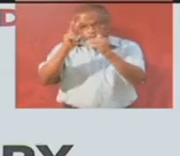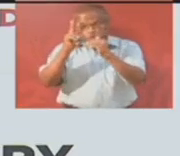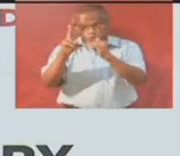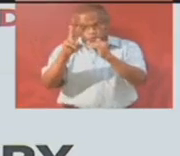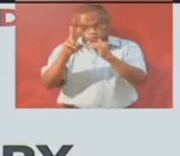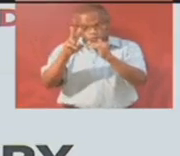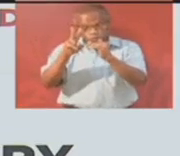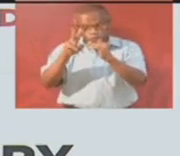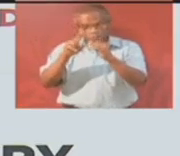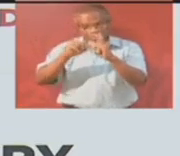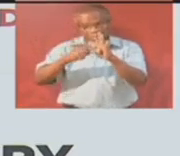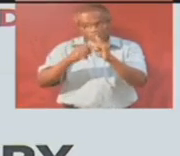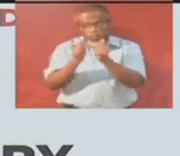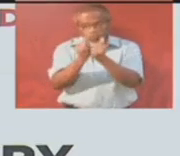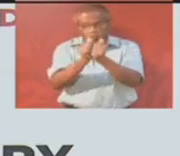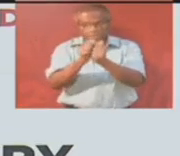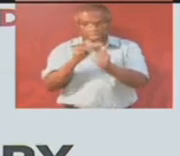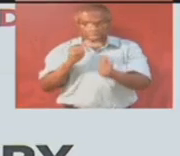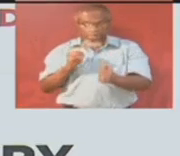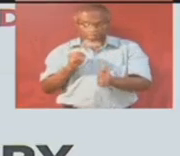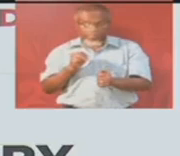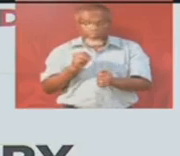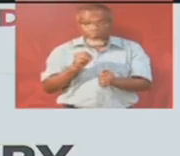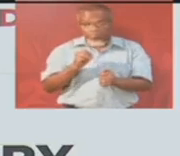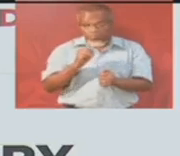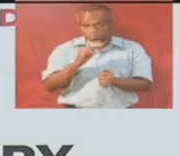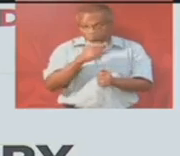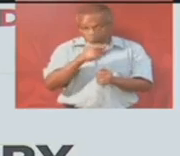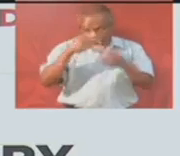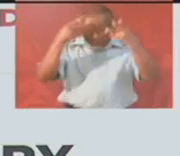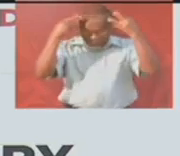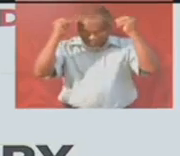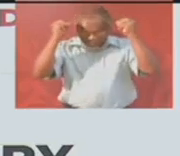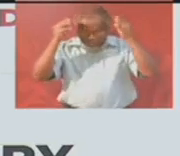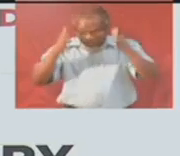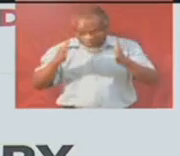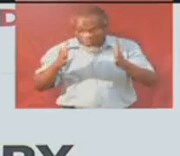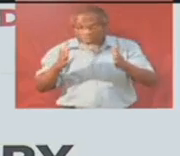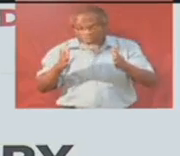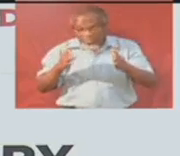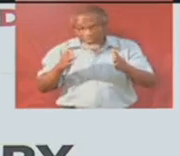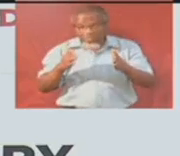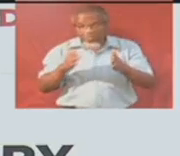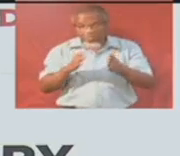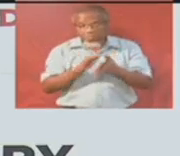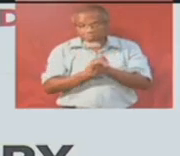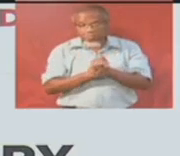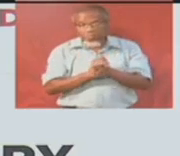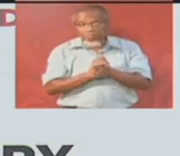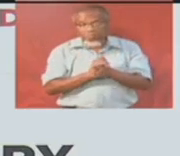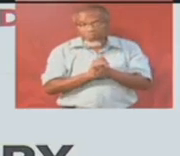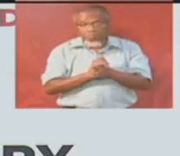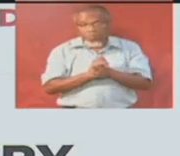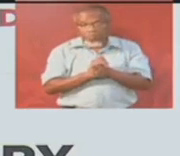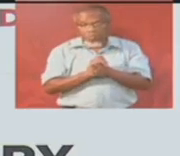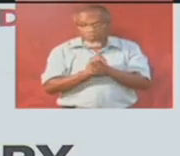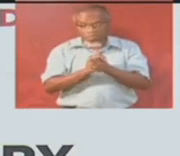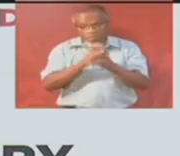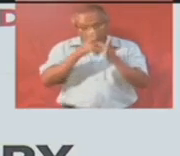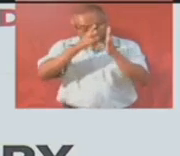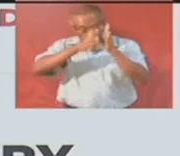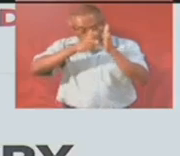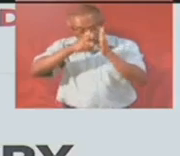MPs, parliamentarians, local government, judiciary, media, and so on. So